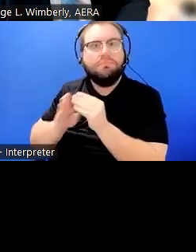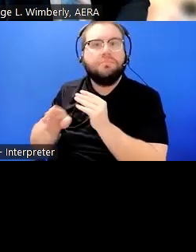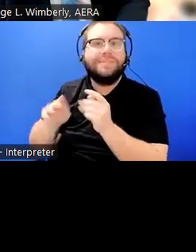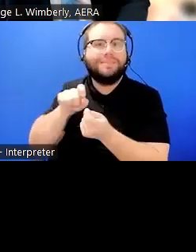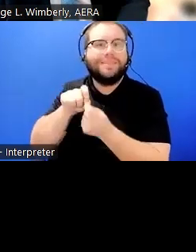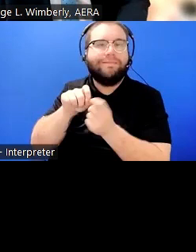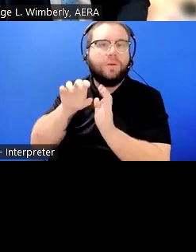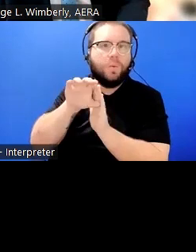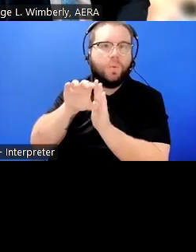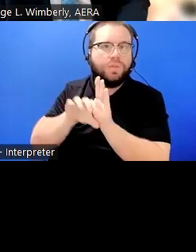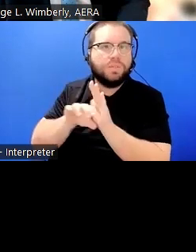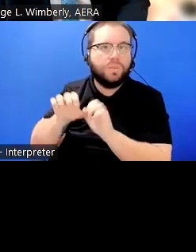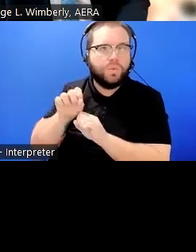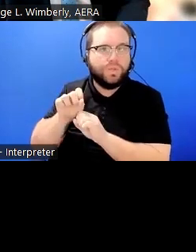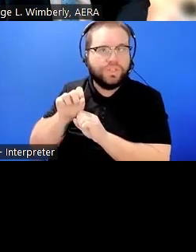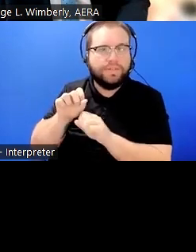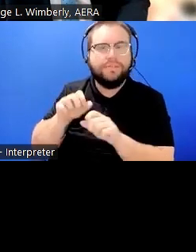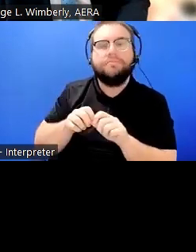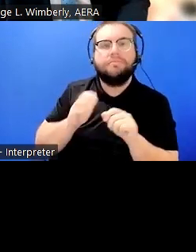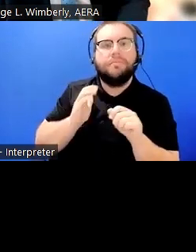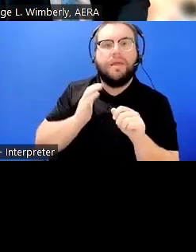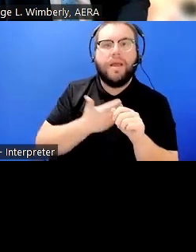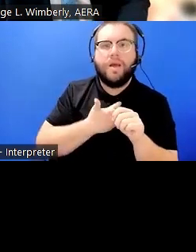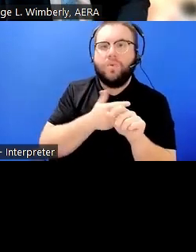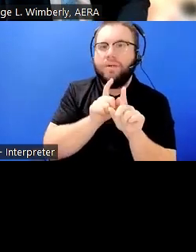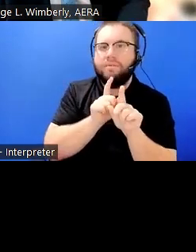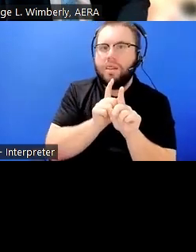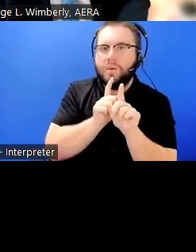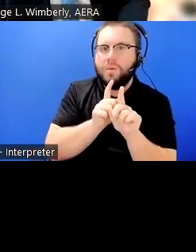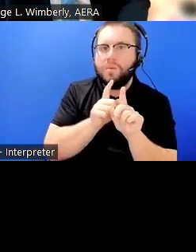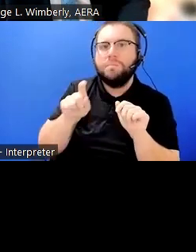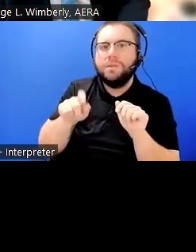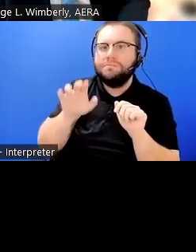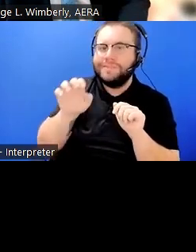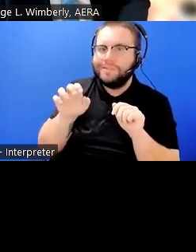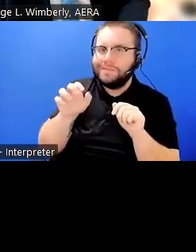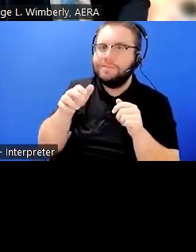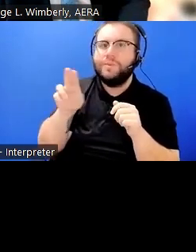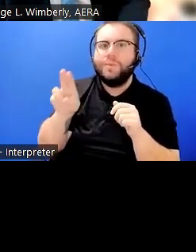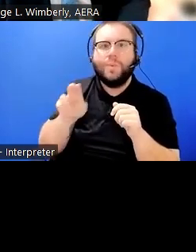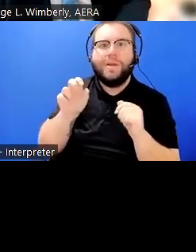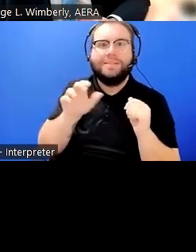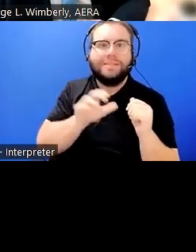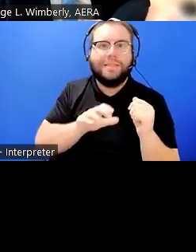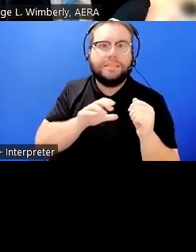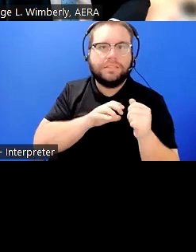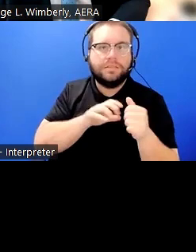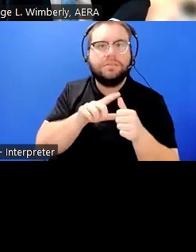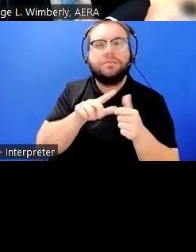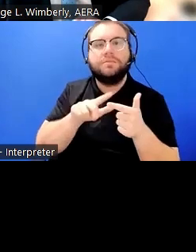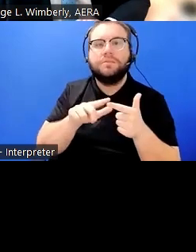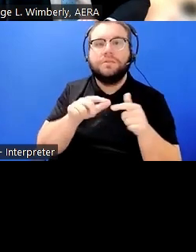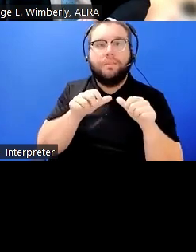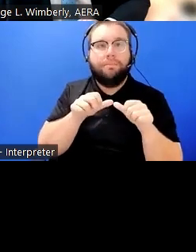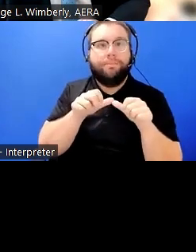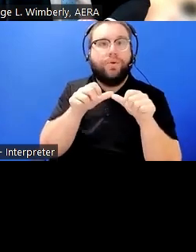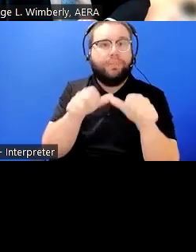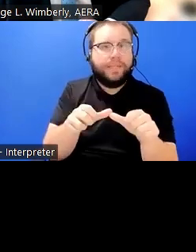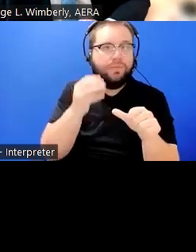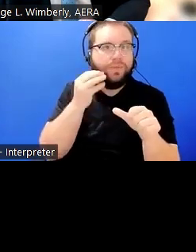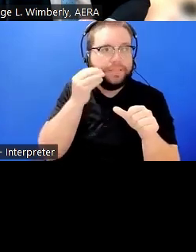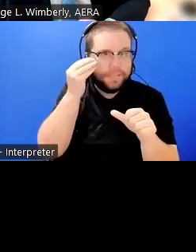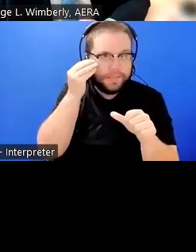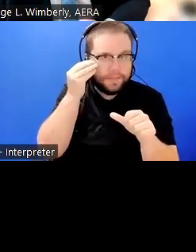Our fellows, you must be a U.S. citizen, a permanent resident, or at a